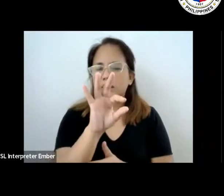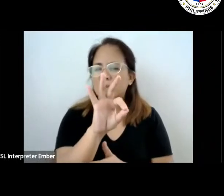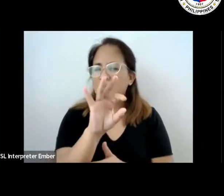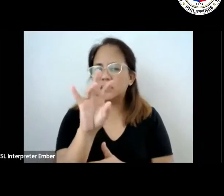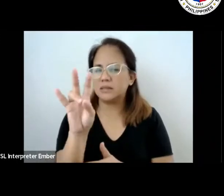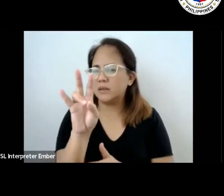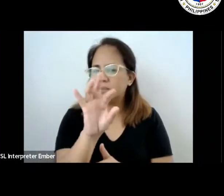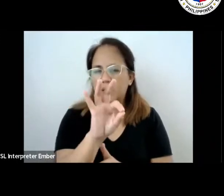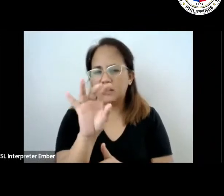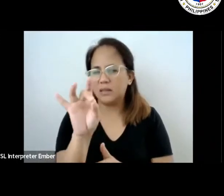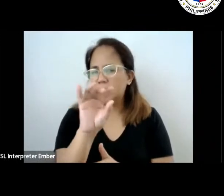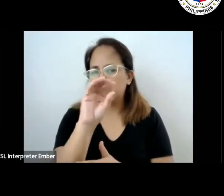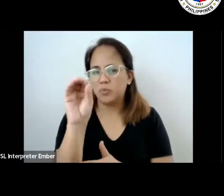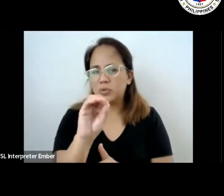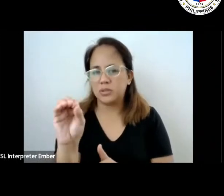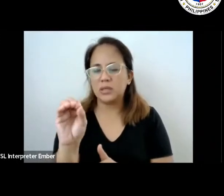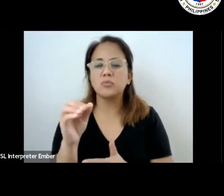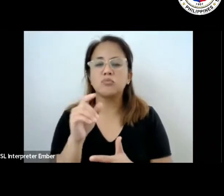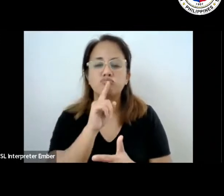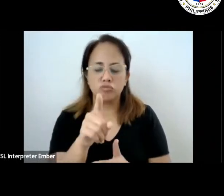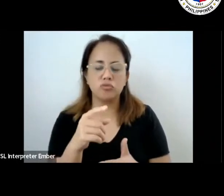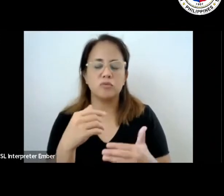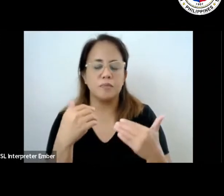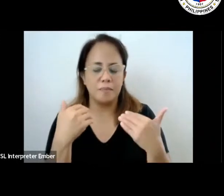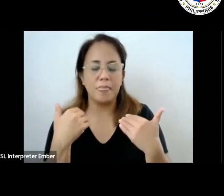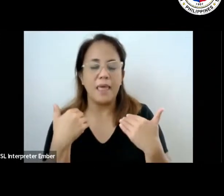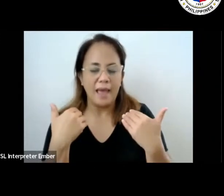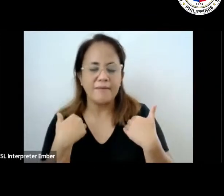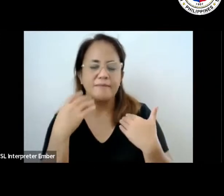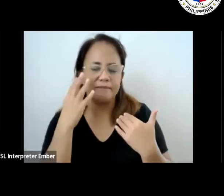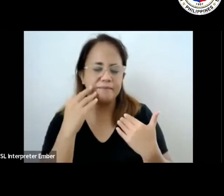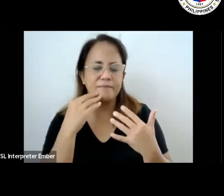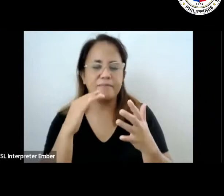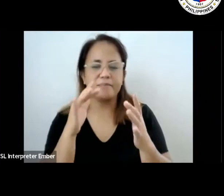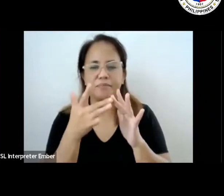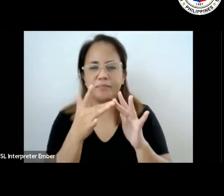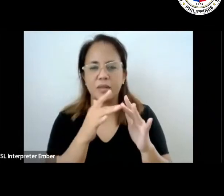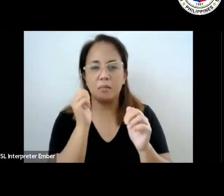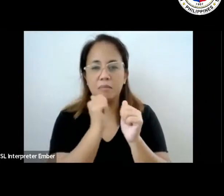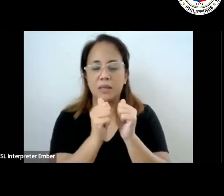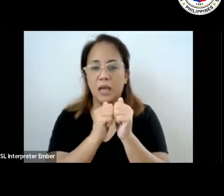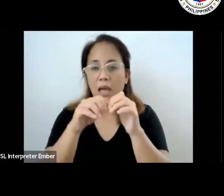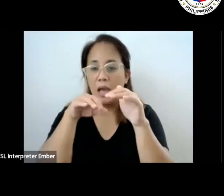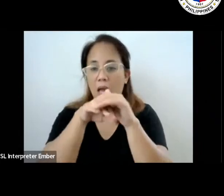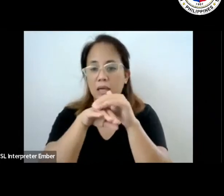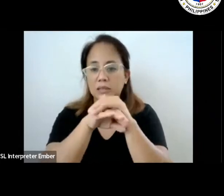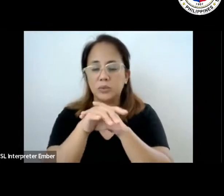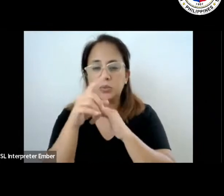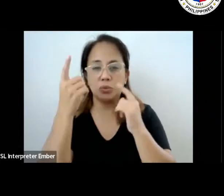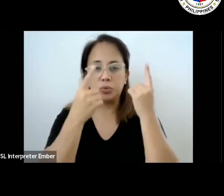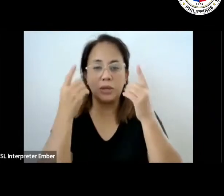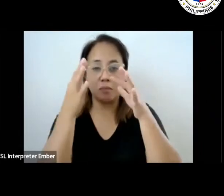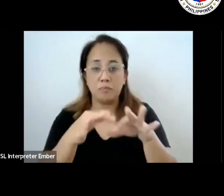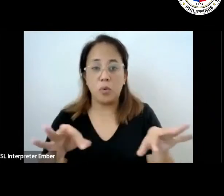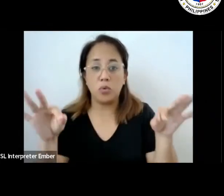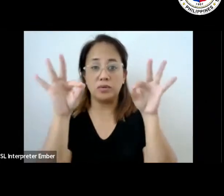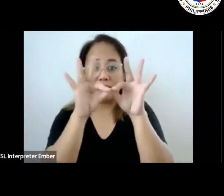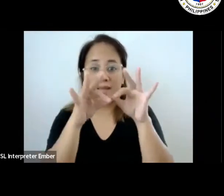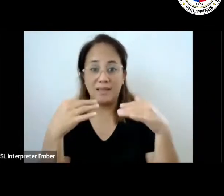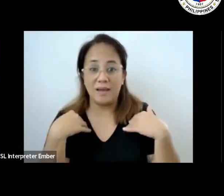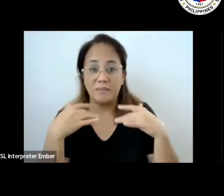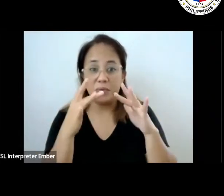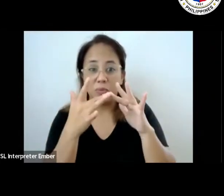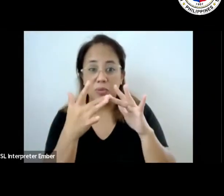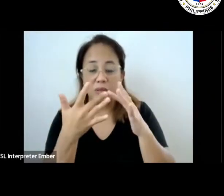97-98% are really in the internet. So as far as access is concerned, as long as they are connected, there's no